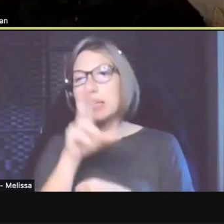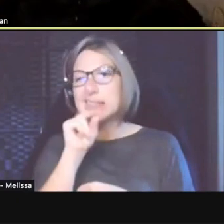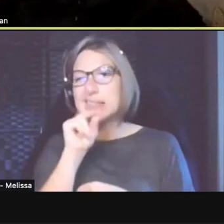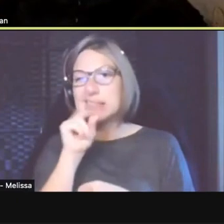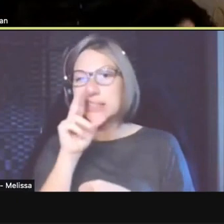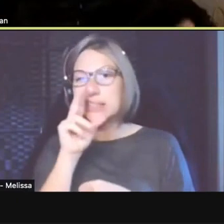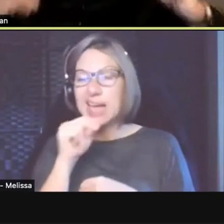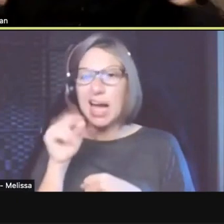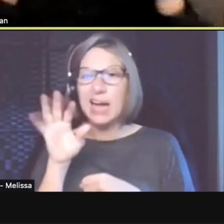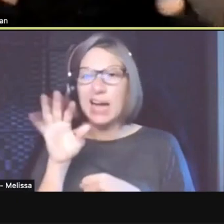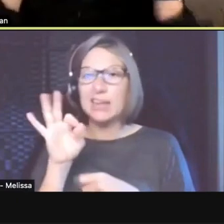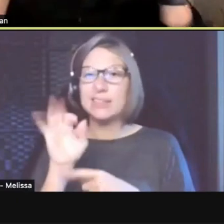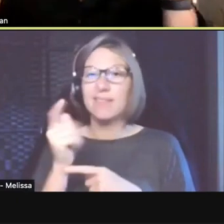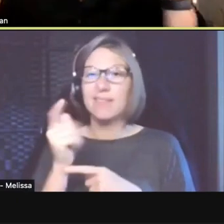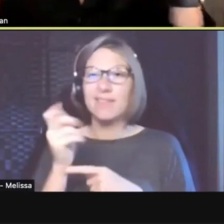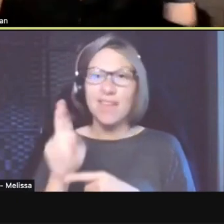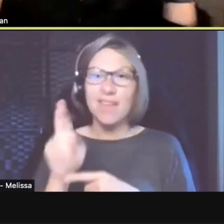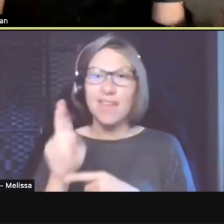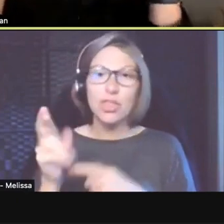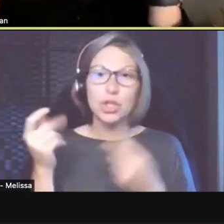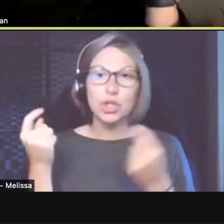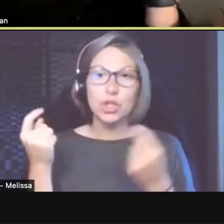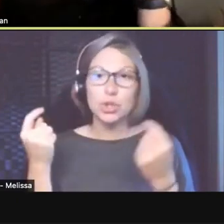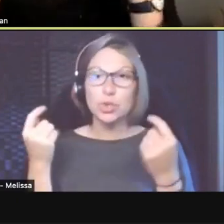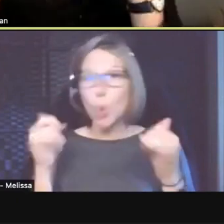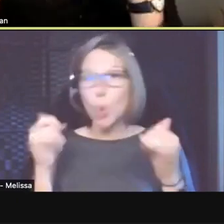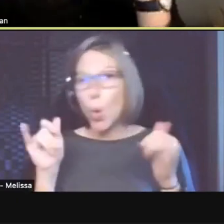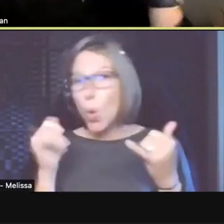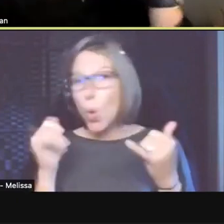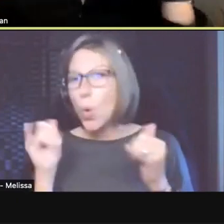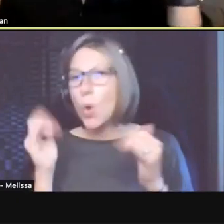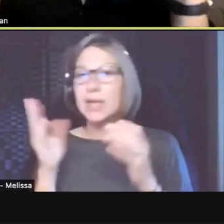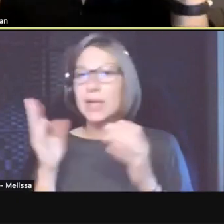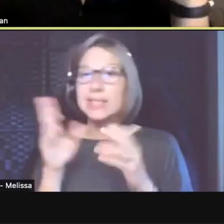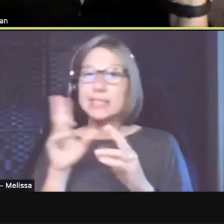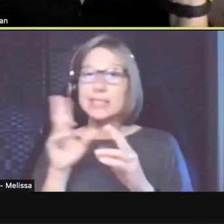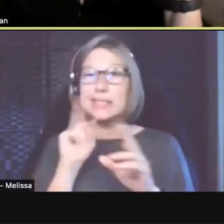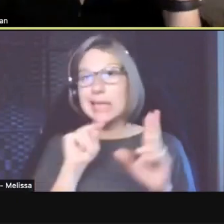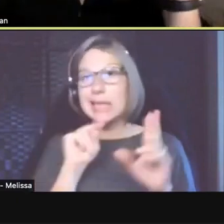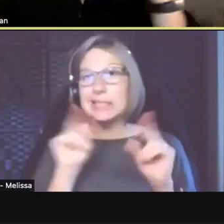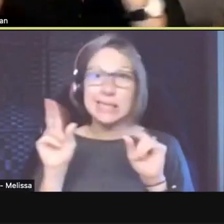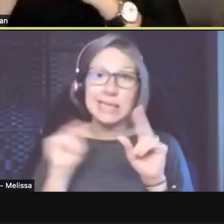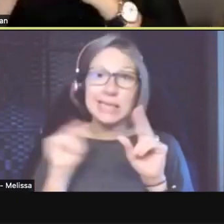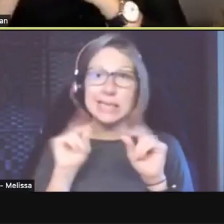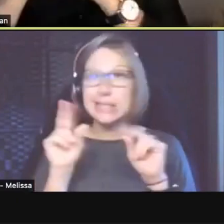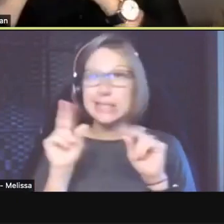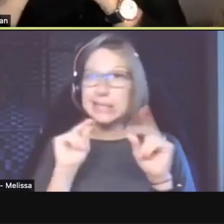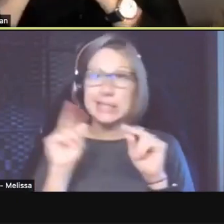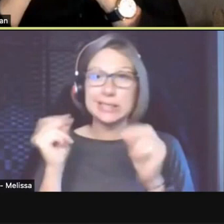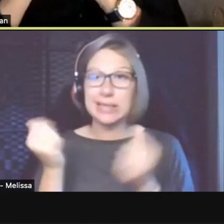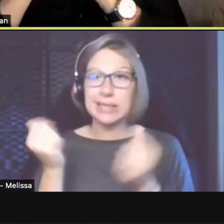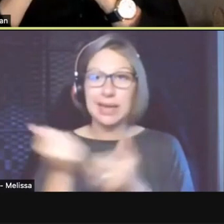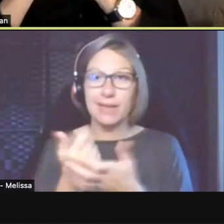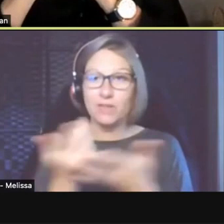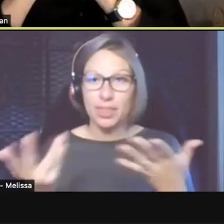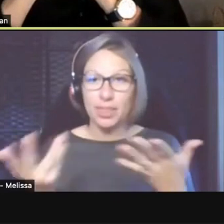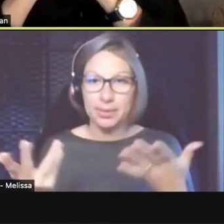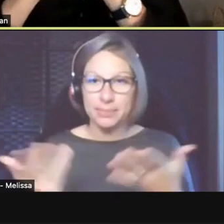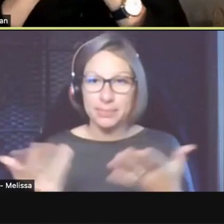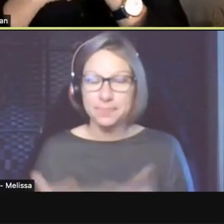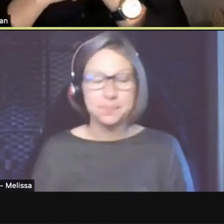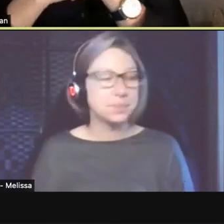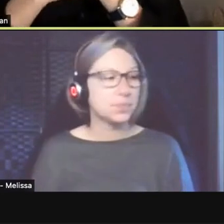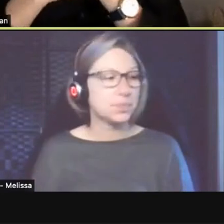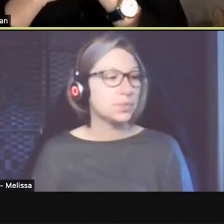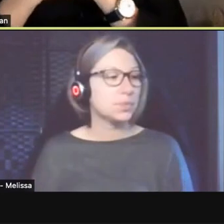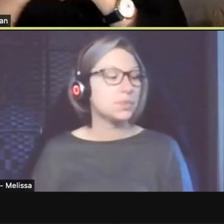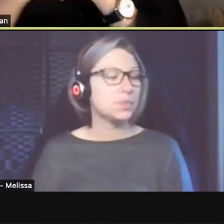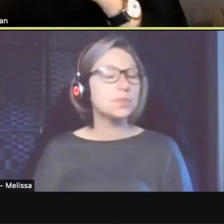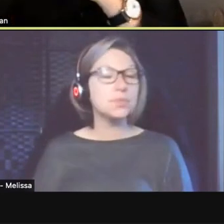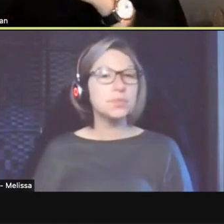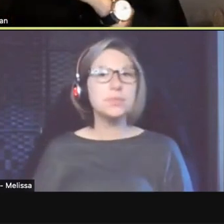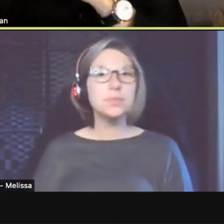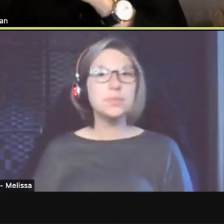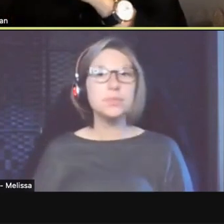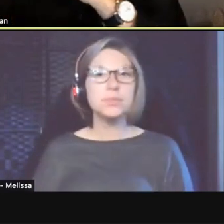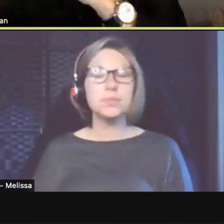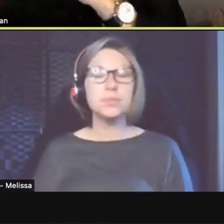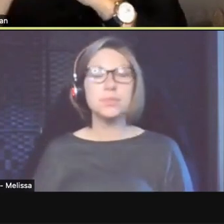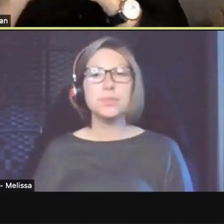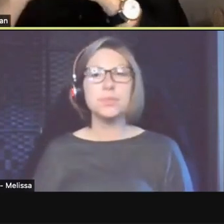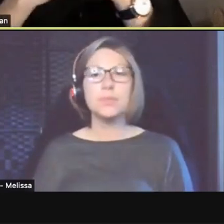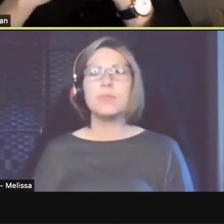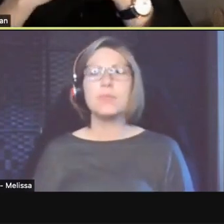feathered toys, do all these things about ducks, mobiles, duck everything. This is